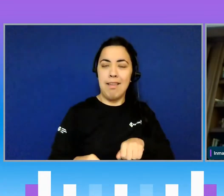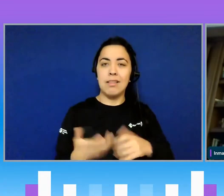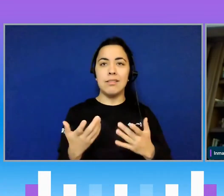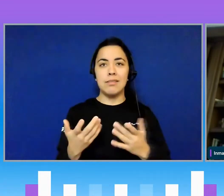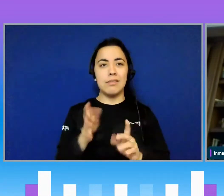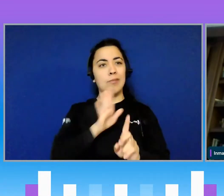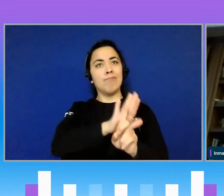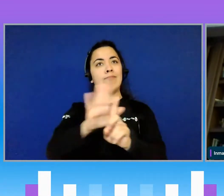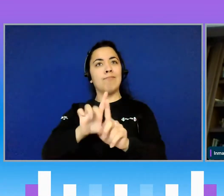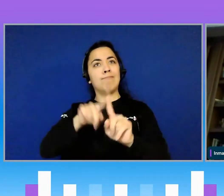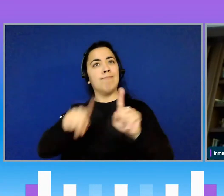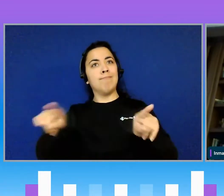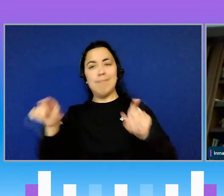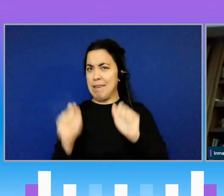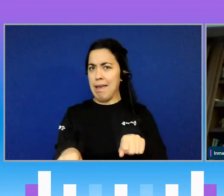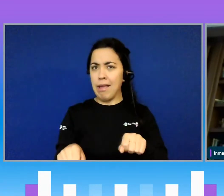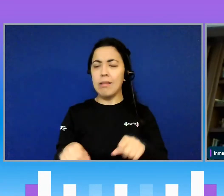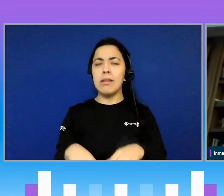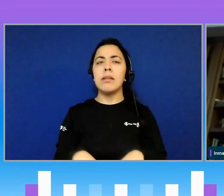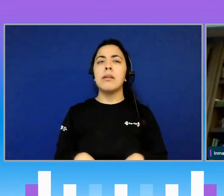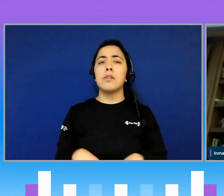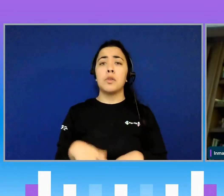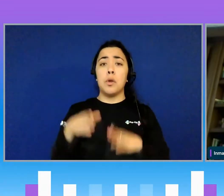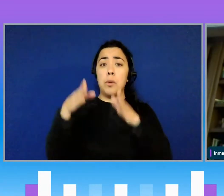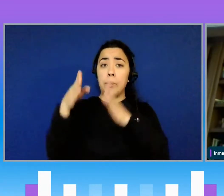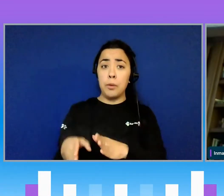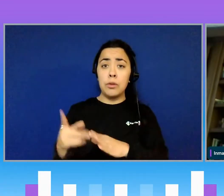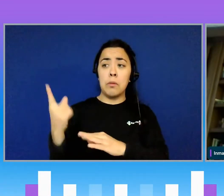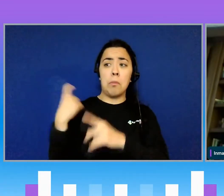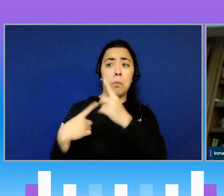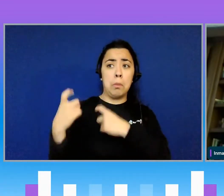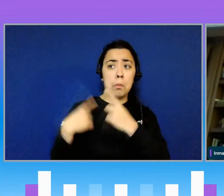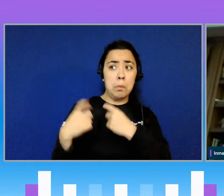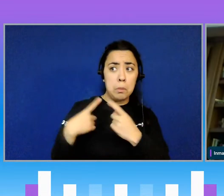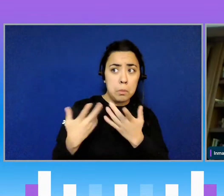I get questions about the scopes, I try to